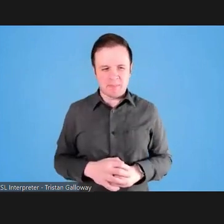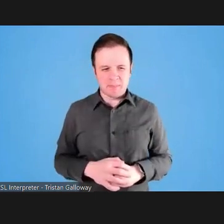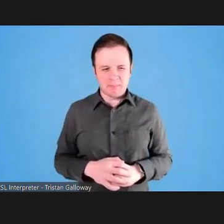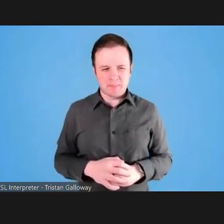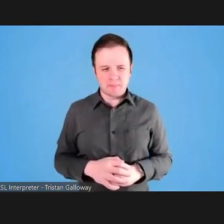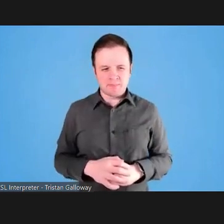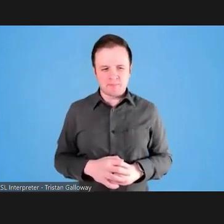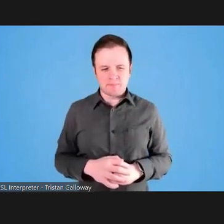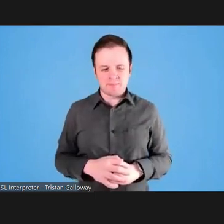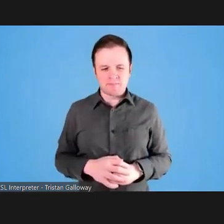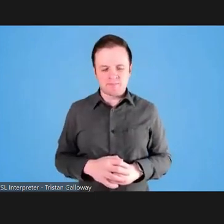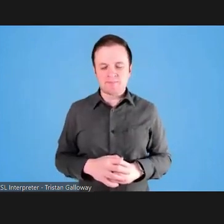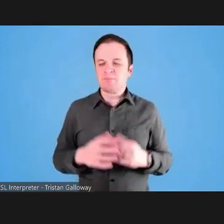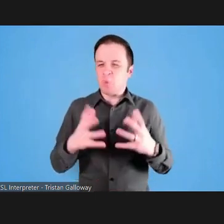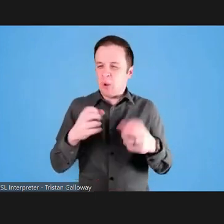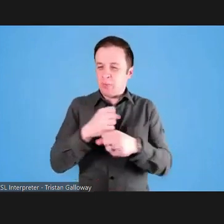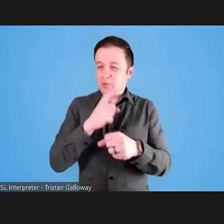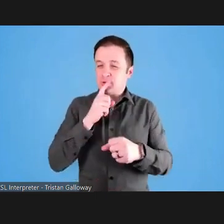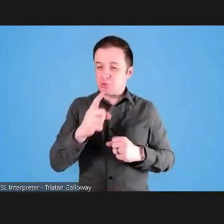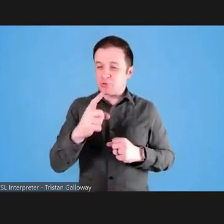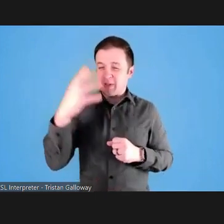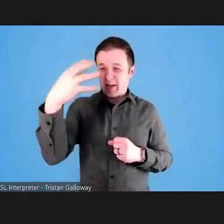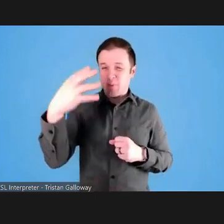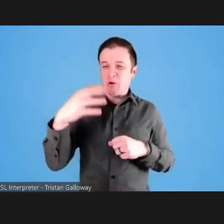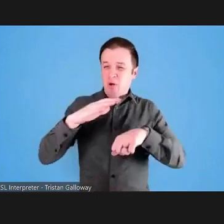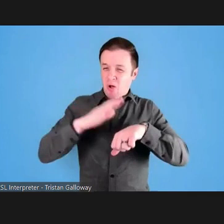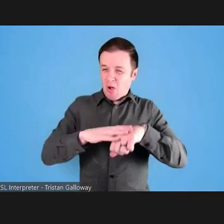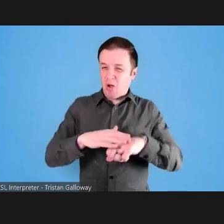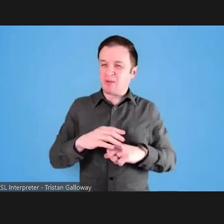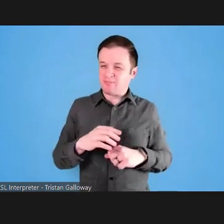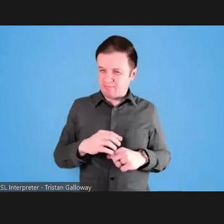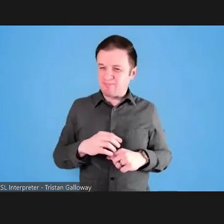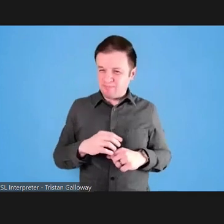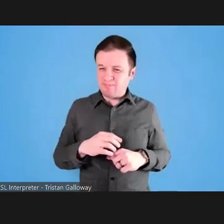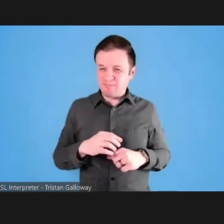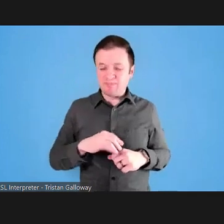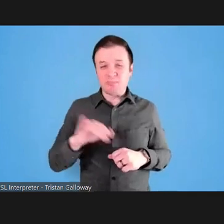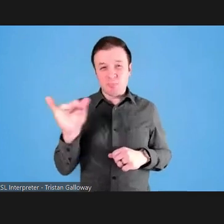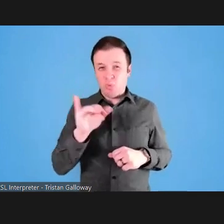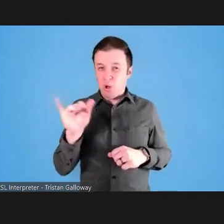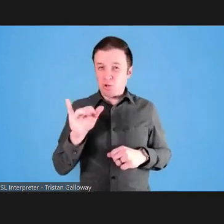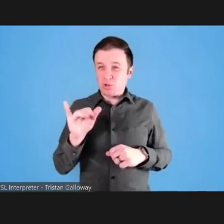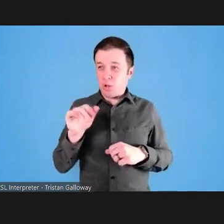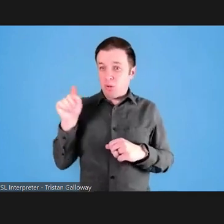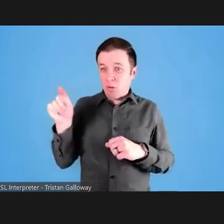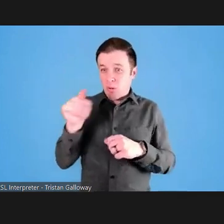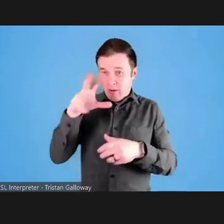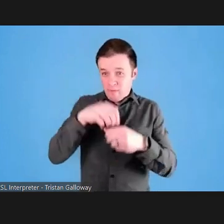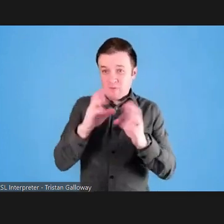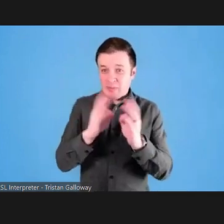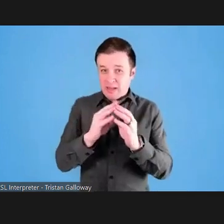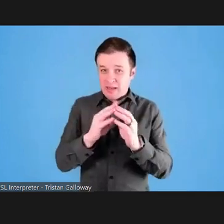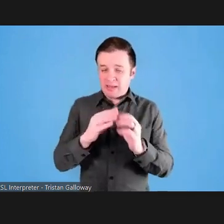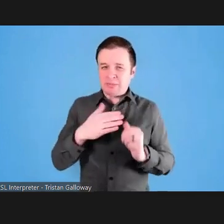We really encourage you to have your camera on and to encourage all participants in the meeting to turn their